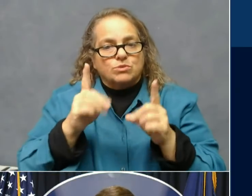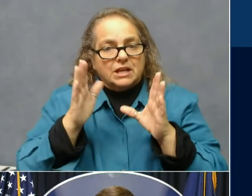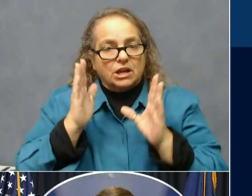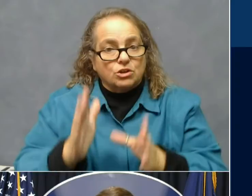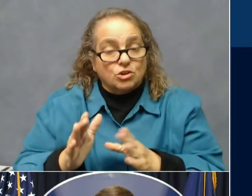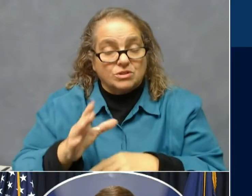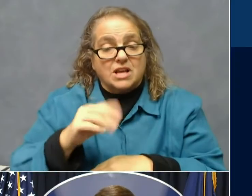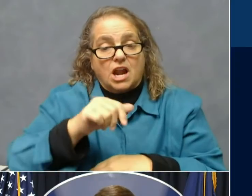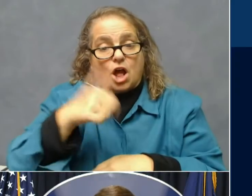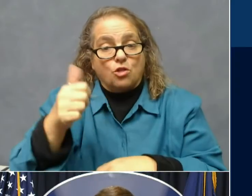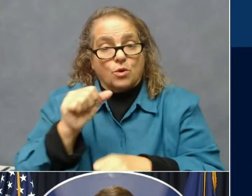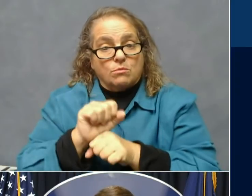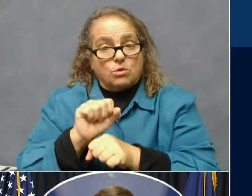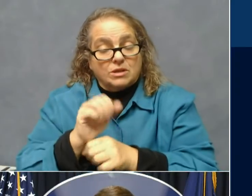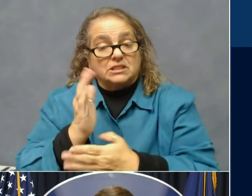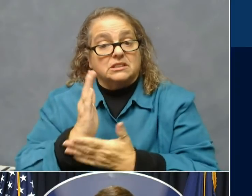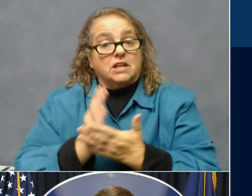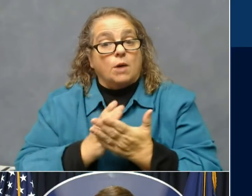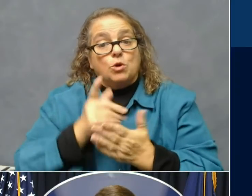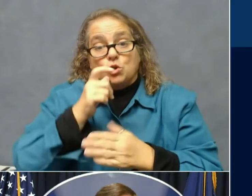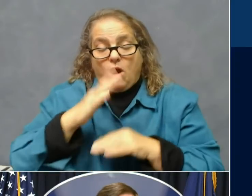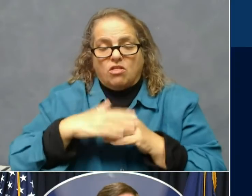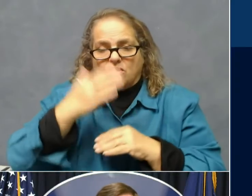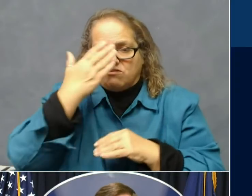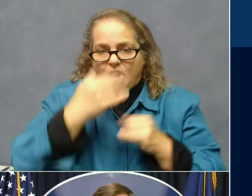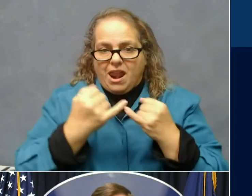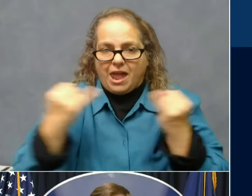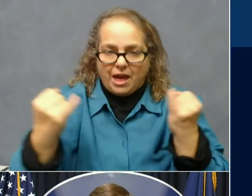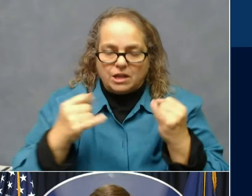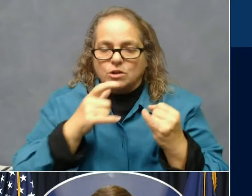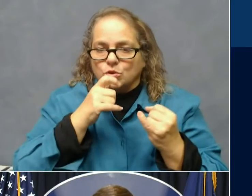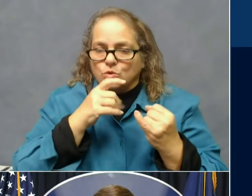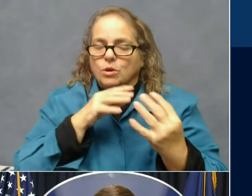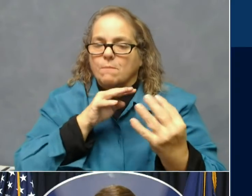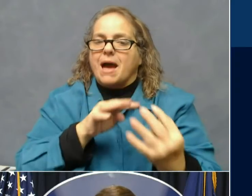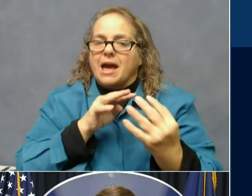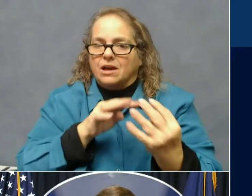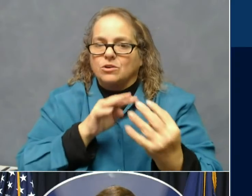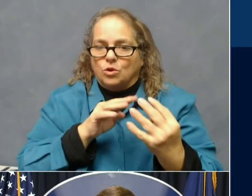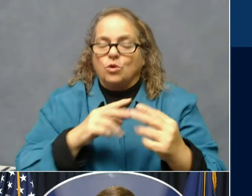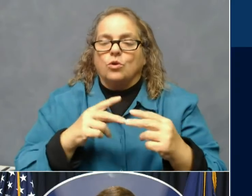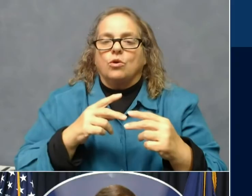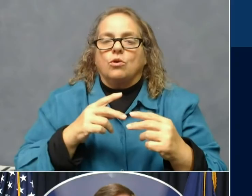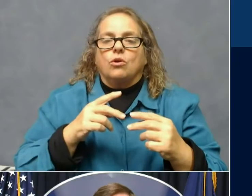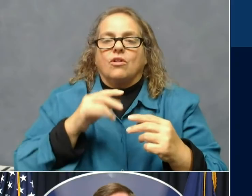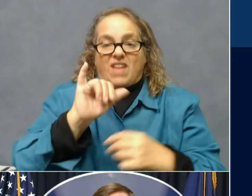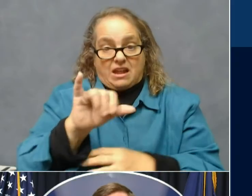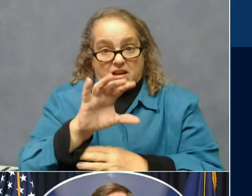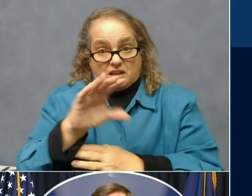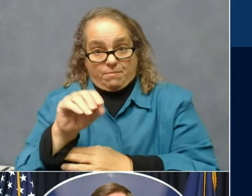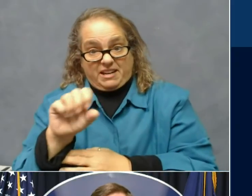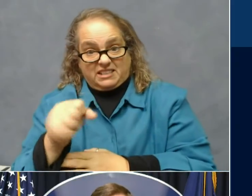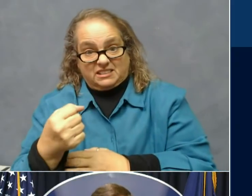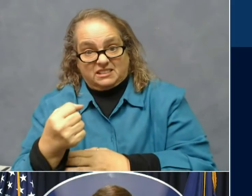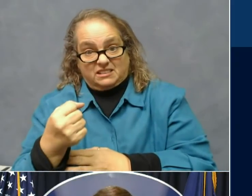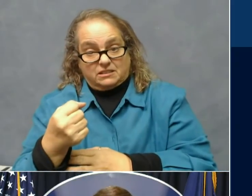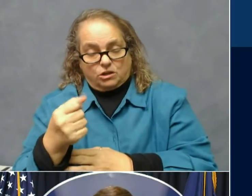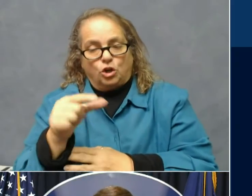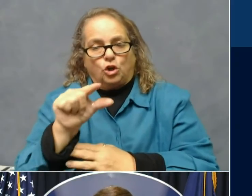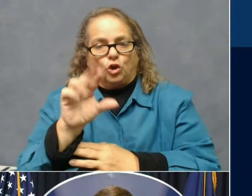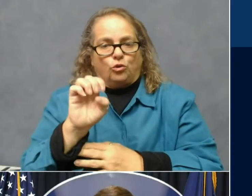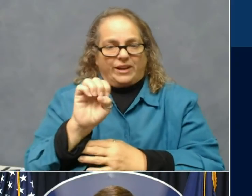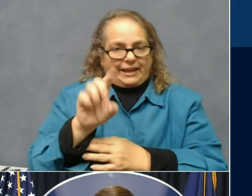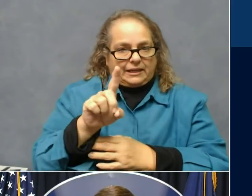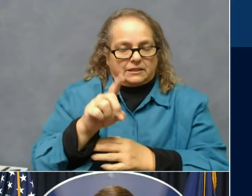been on the front lines battling the fallout from this company's greed. I also want to congratulate J.